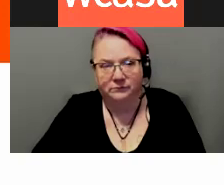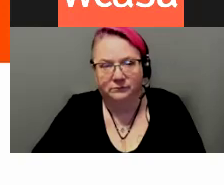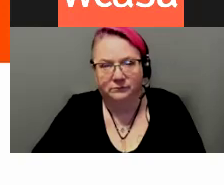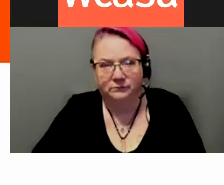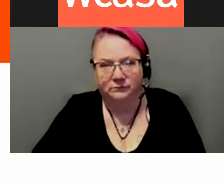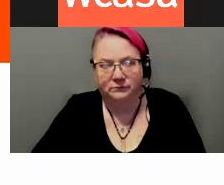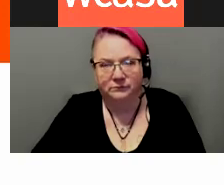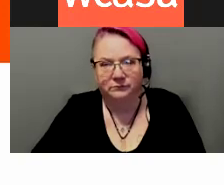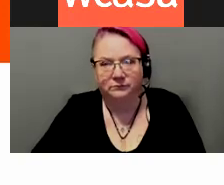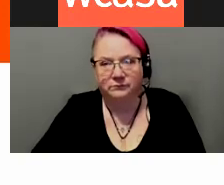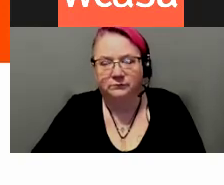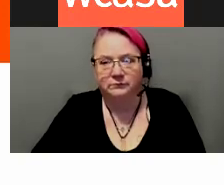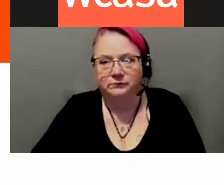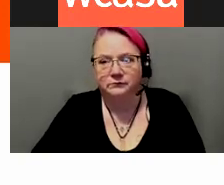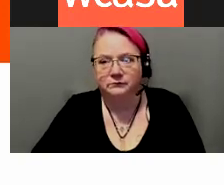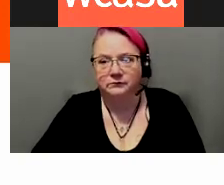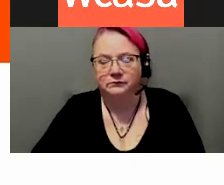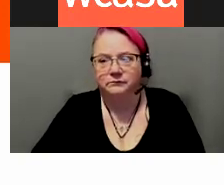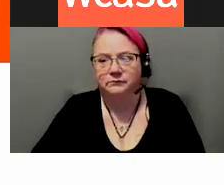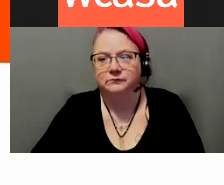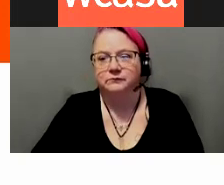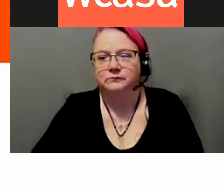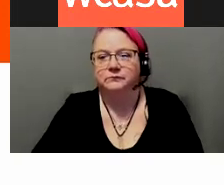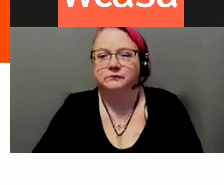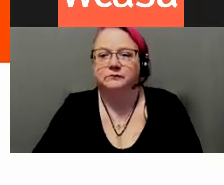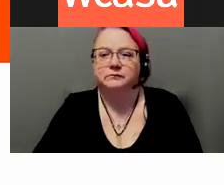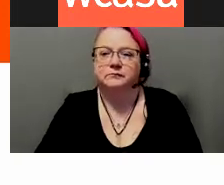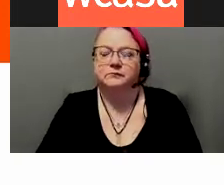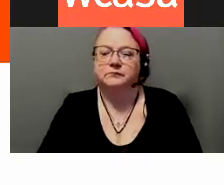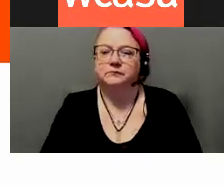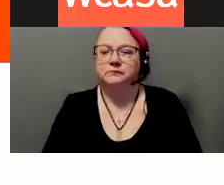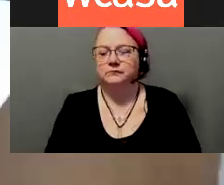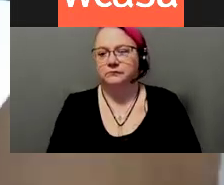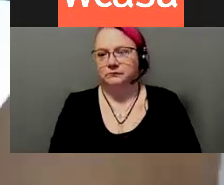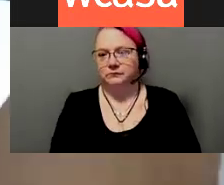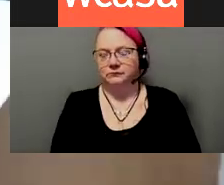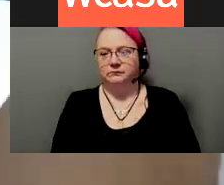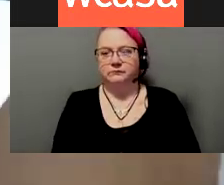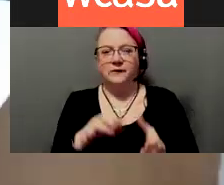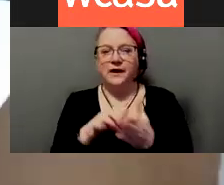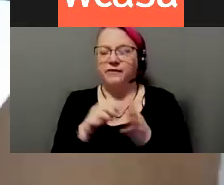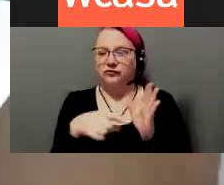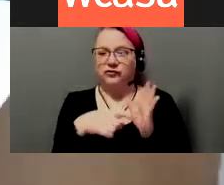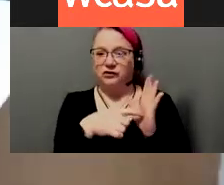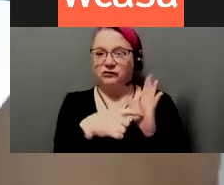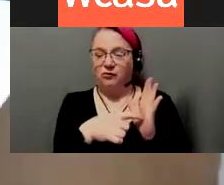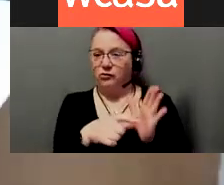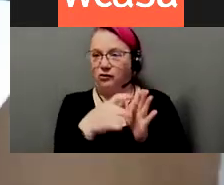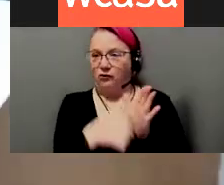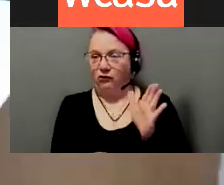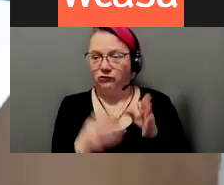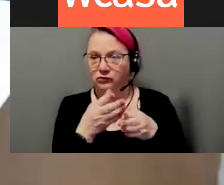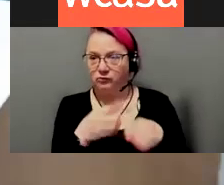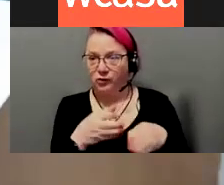So that's just an example of one of the, and that activity, there's an article like breaking down what you're actually doing there